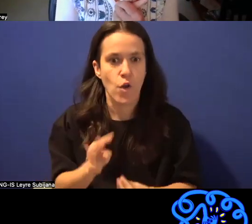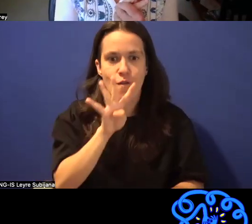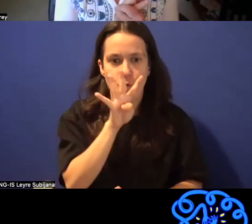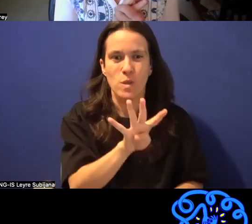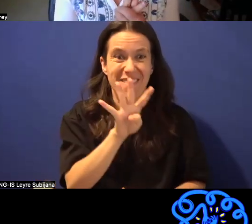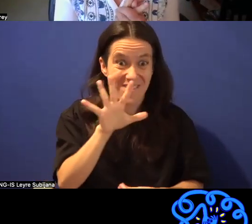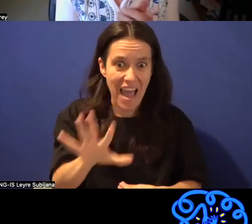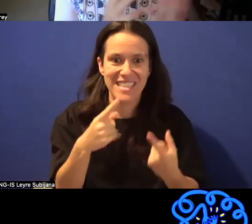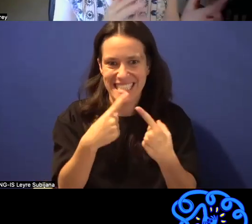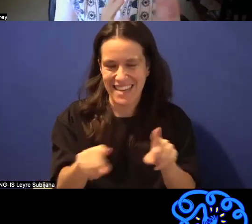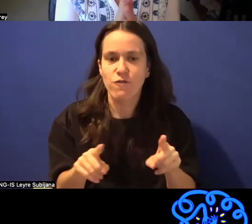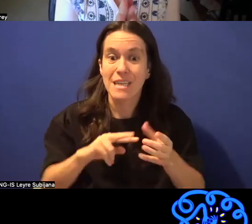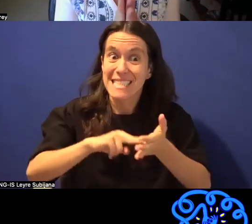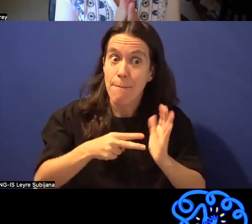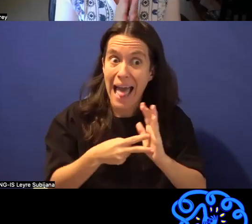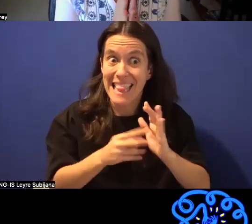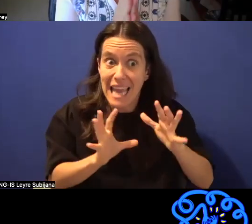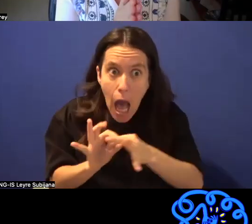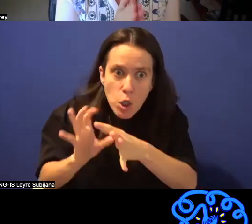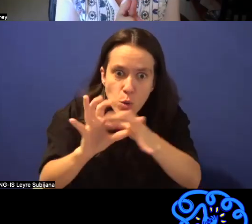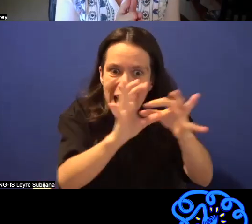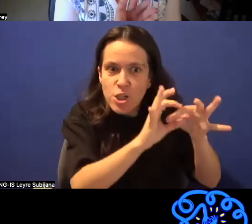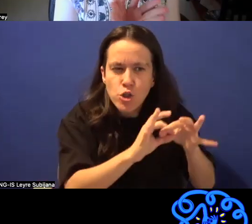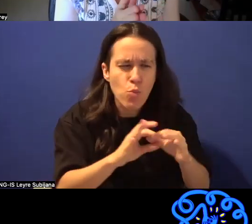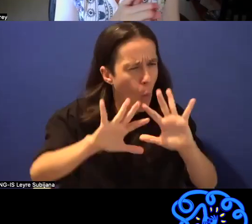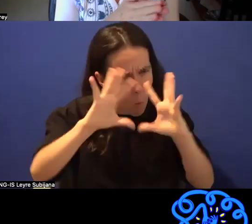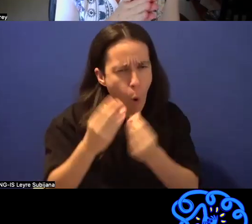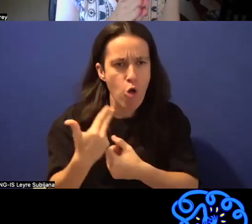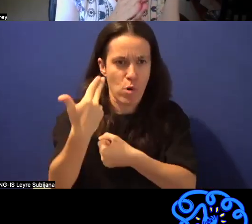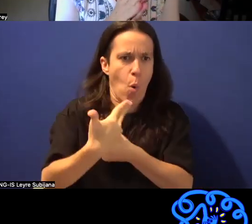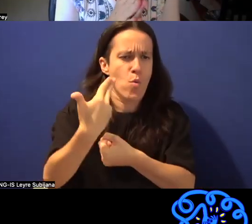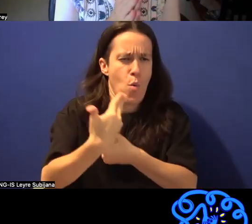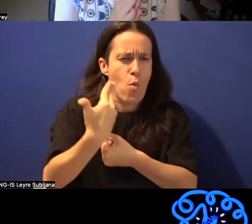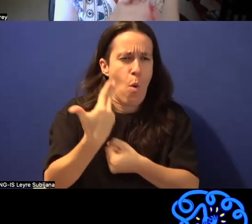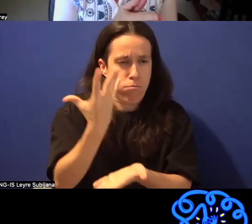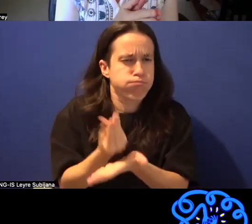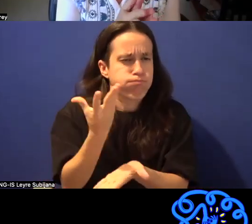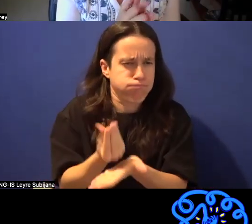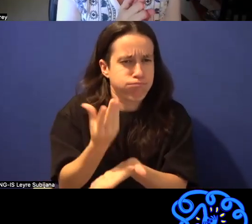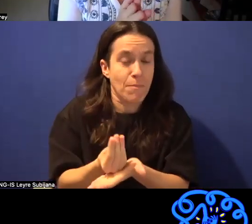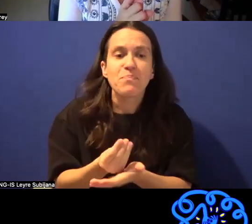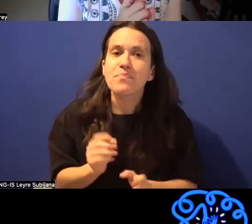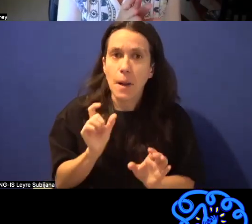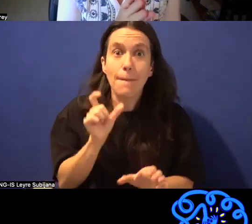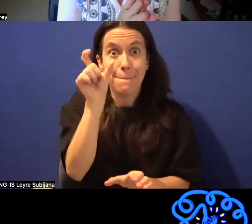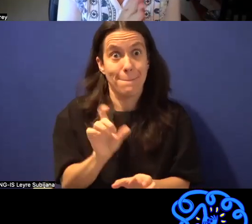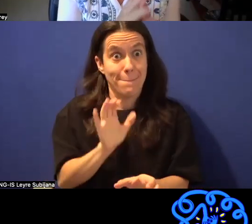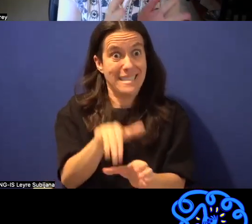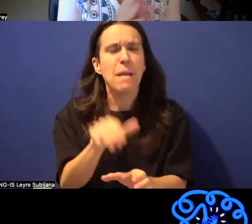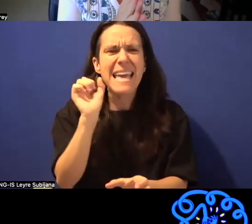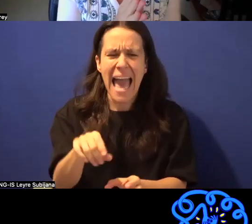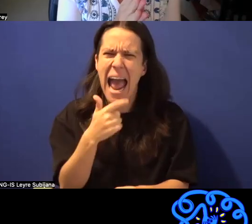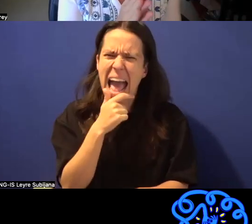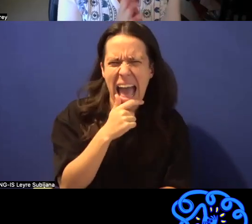sign. And all of those were video recorded. Participants could delete a response if they